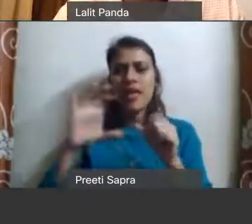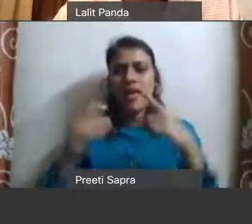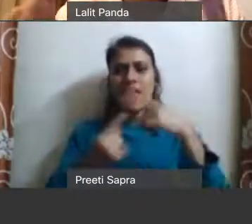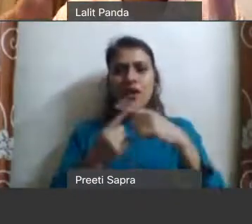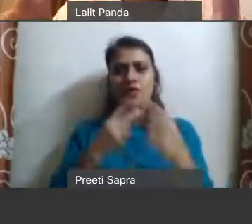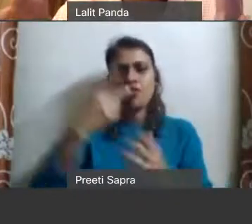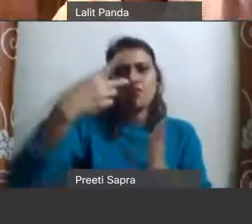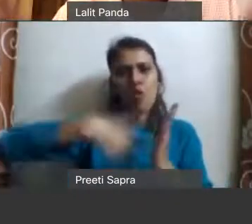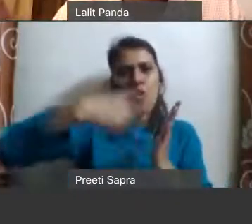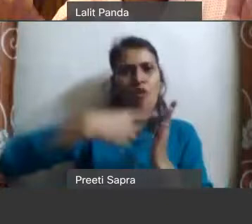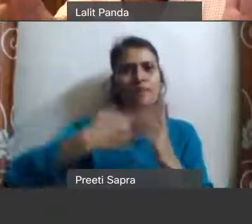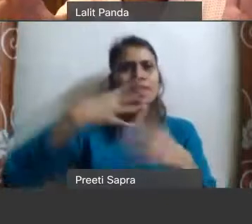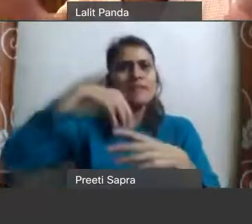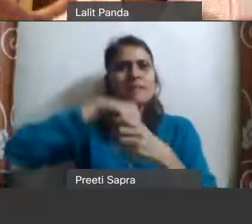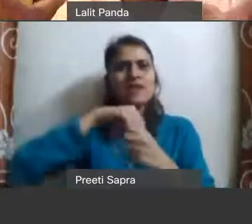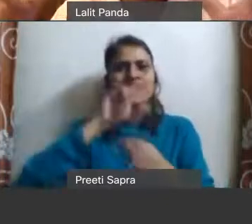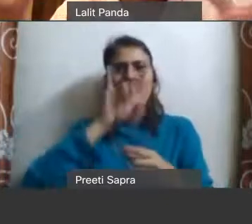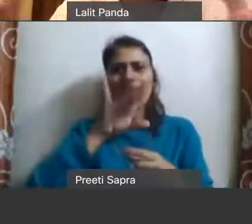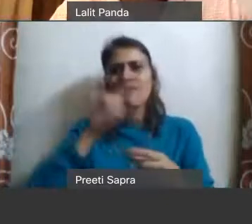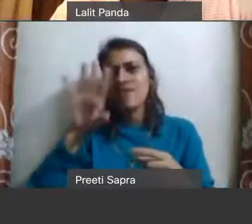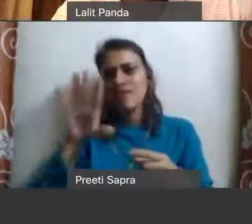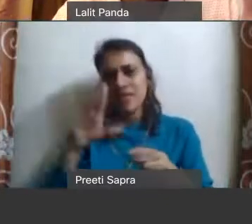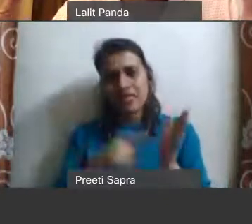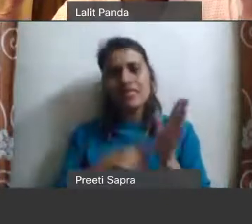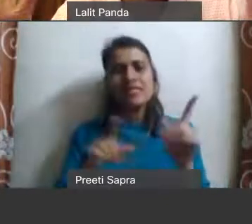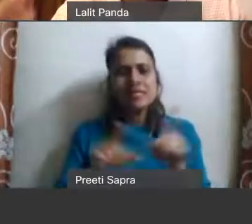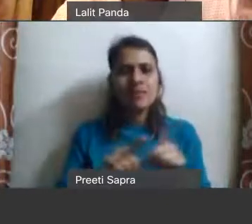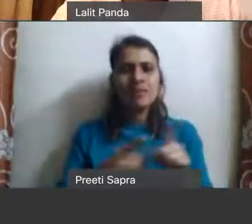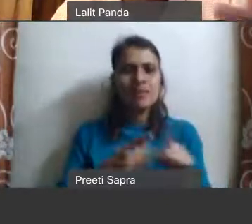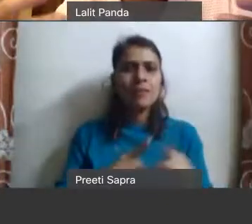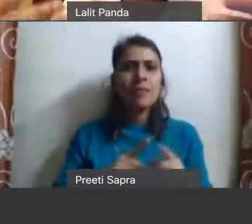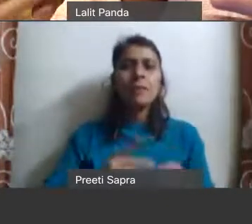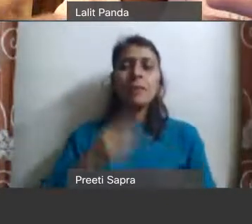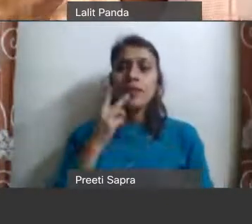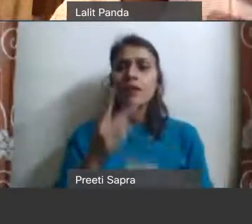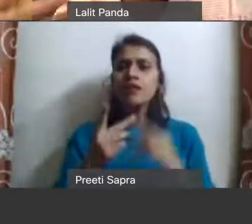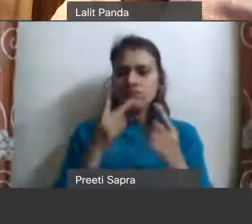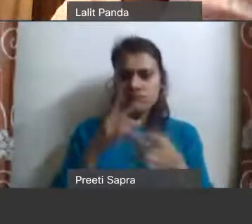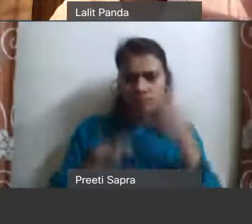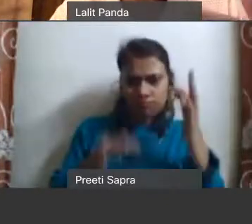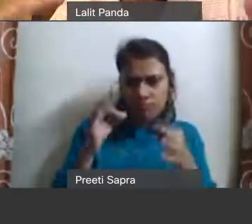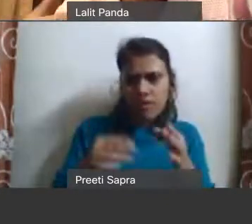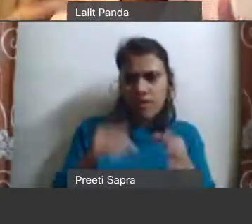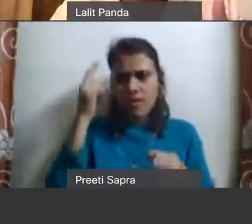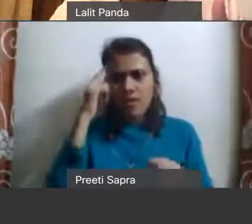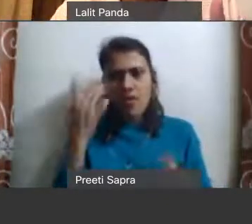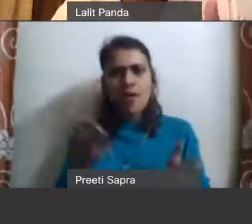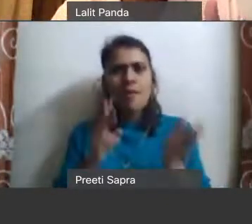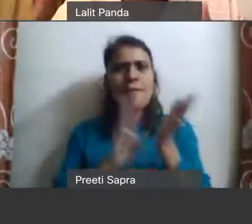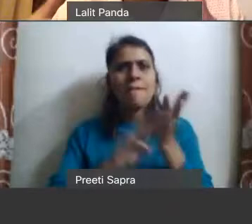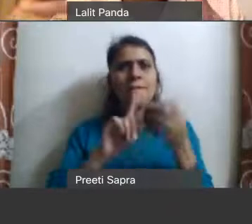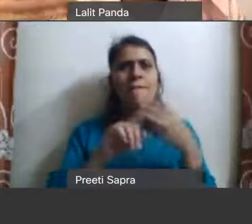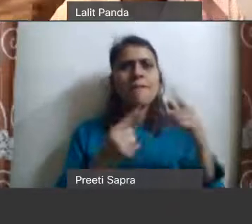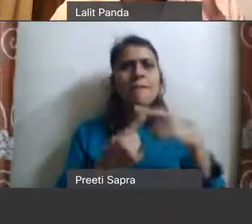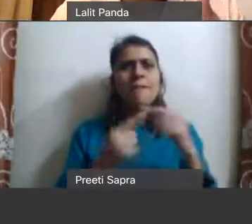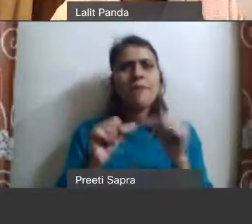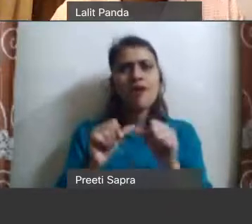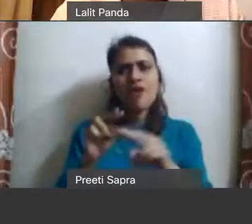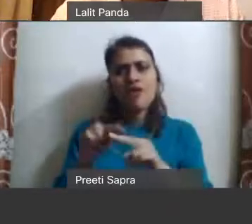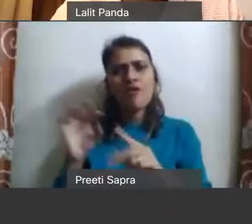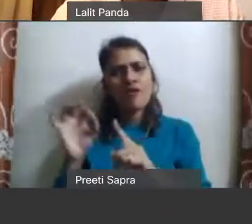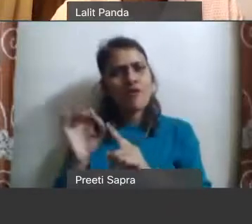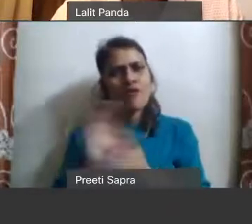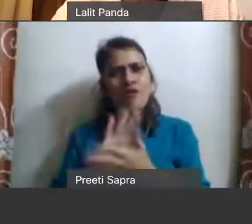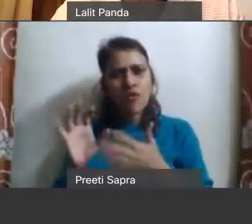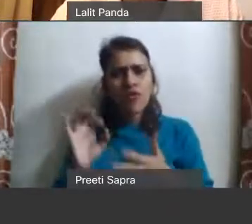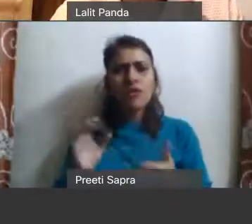religion, that they are a kind of affirmative action. You can see this is a kind of analogy or a metaphor that is being drawn with the kind of affirmative